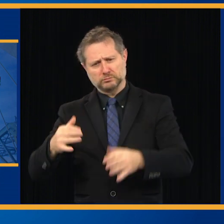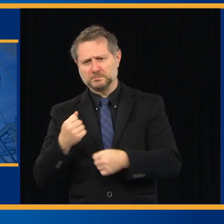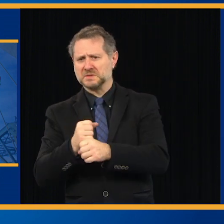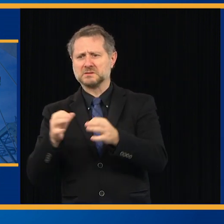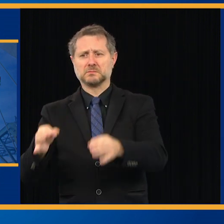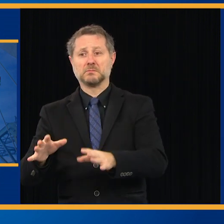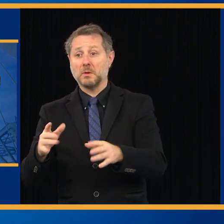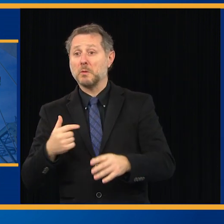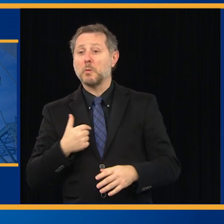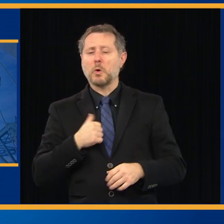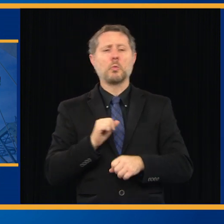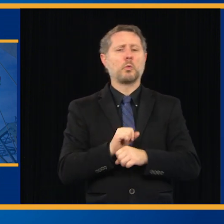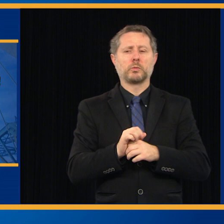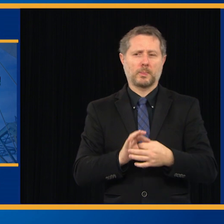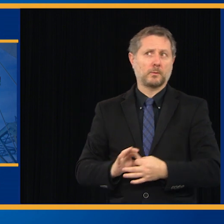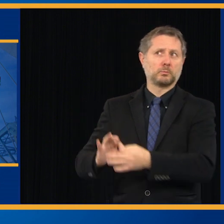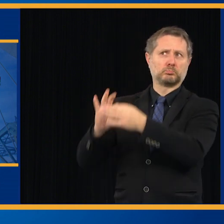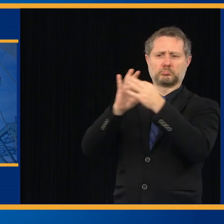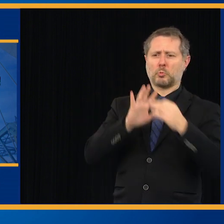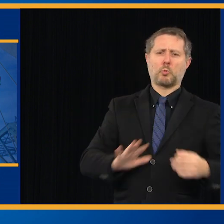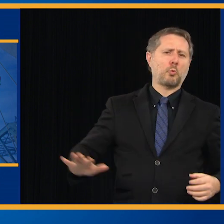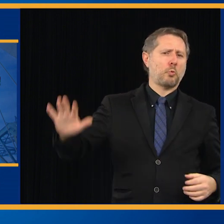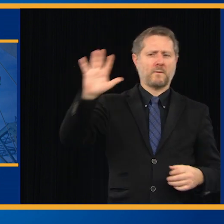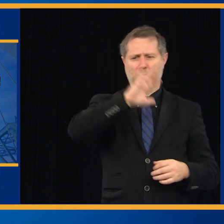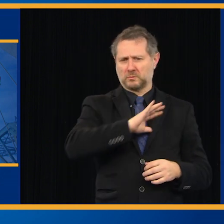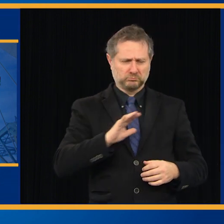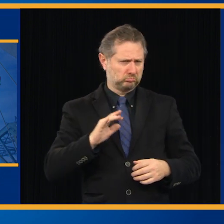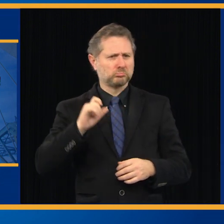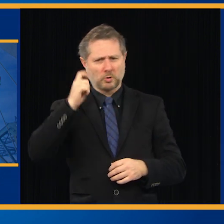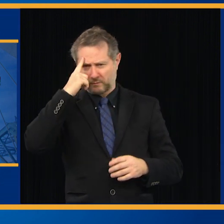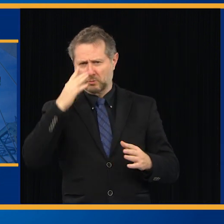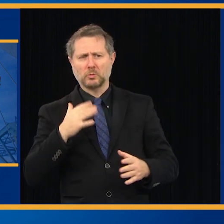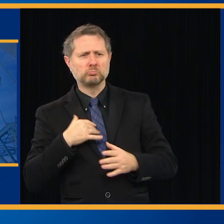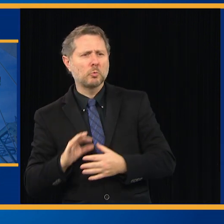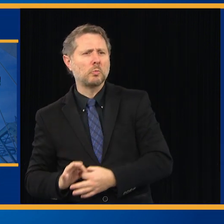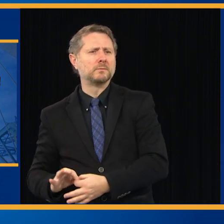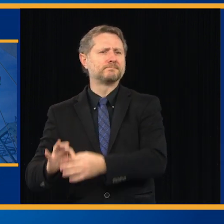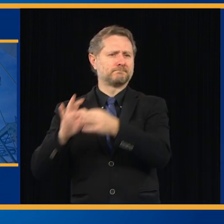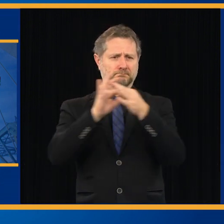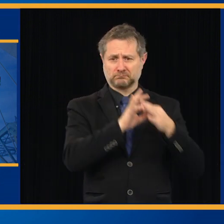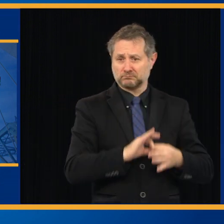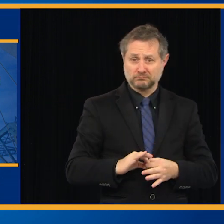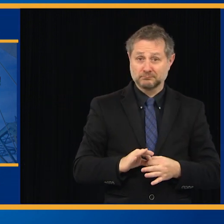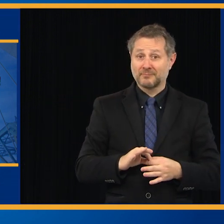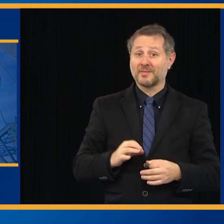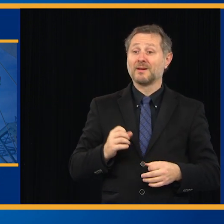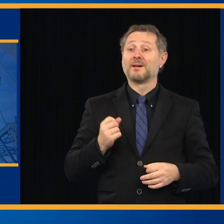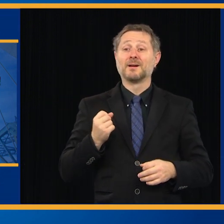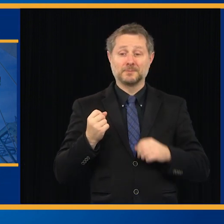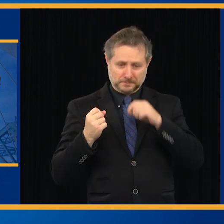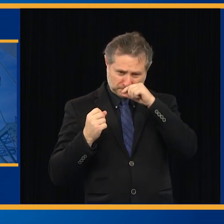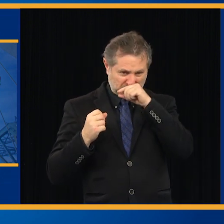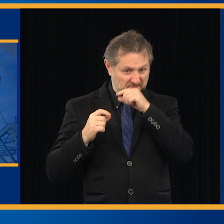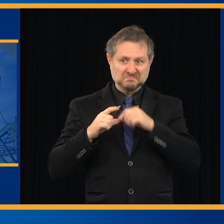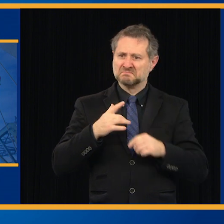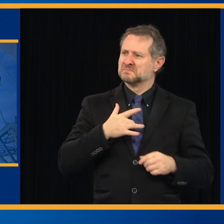governors all across the country, and by and large, the people believe the governors are doing what they need to do. But you can't ask